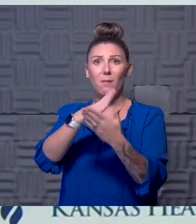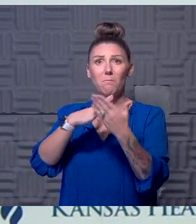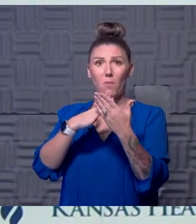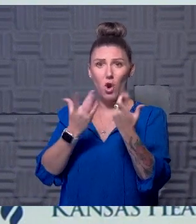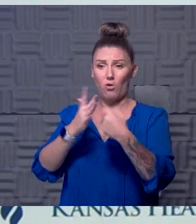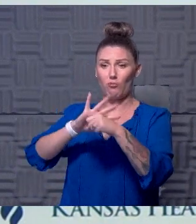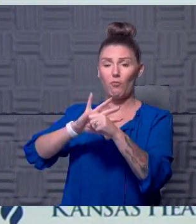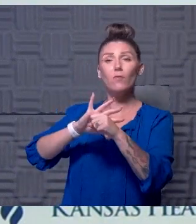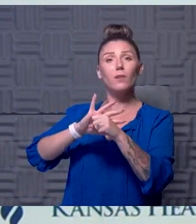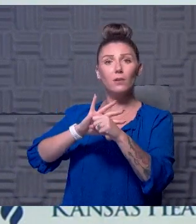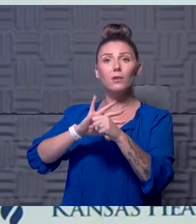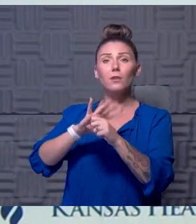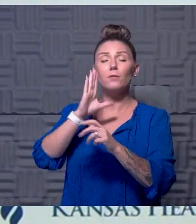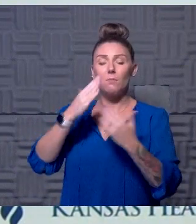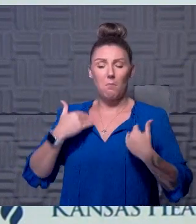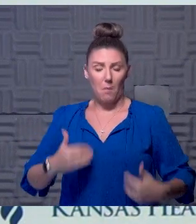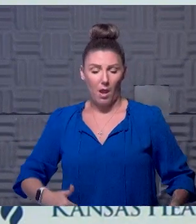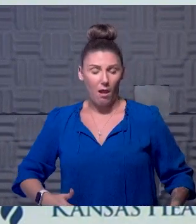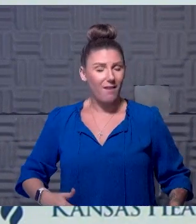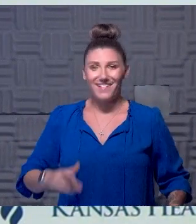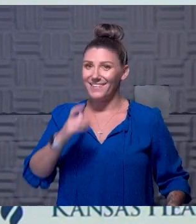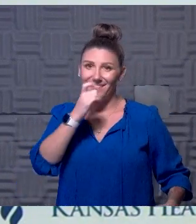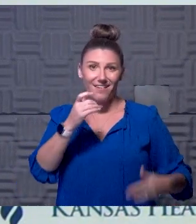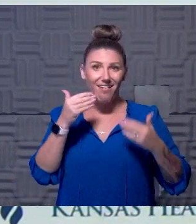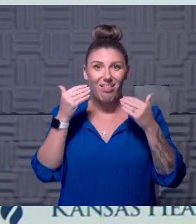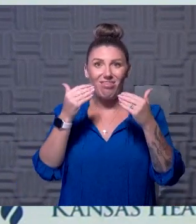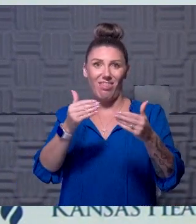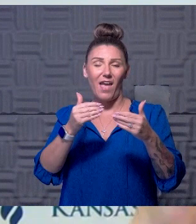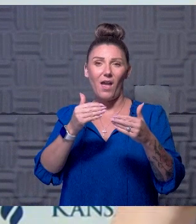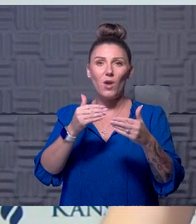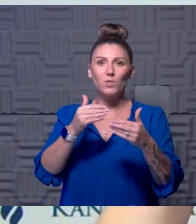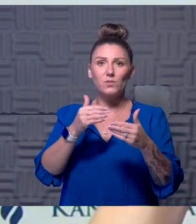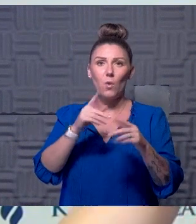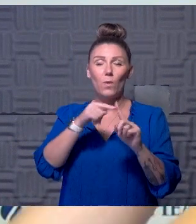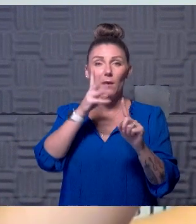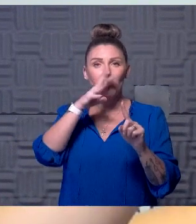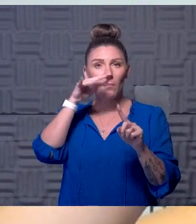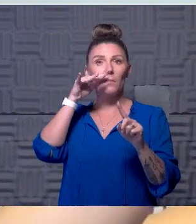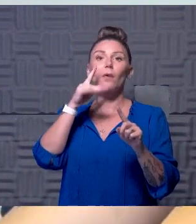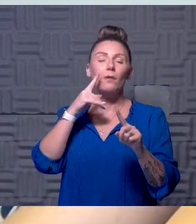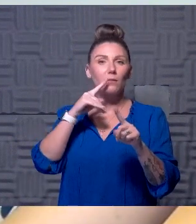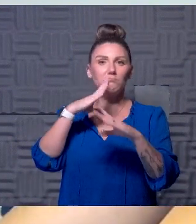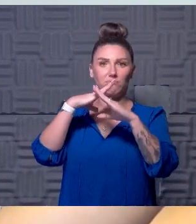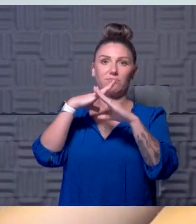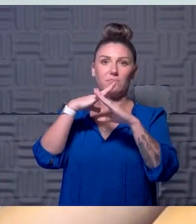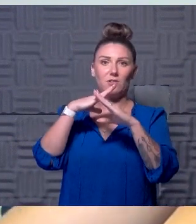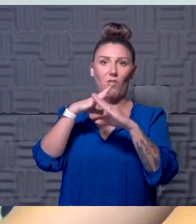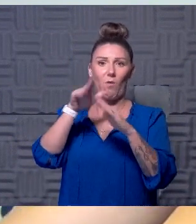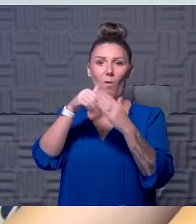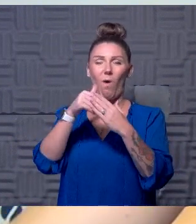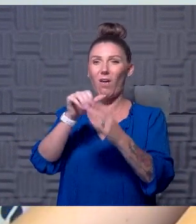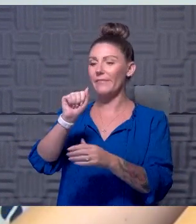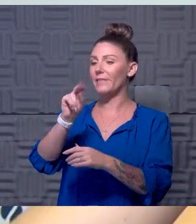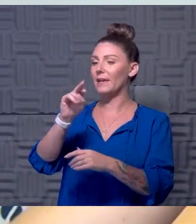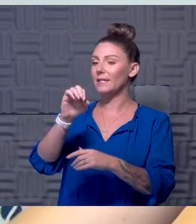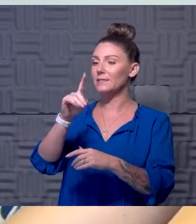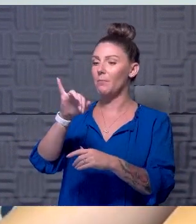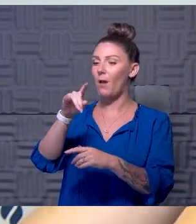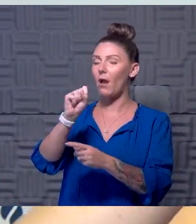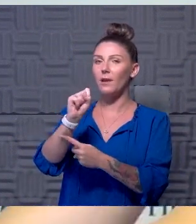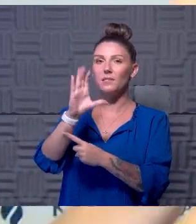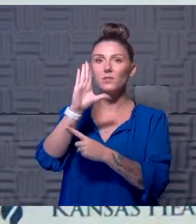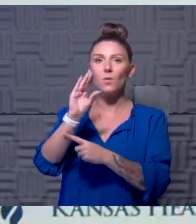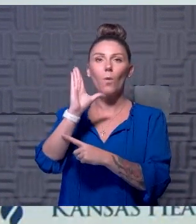coronavirus, your body will not even allow the virus to come in because antibodies will attach to that piece of the